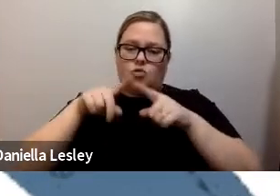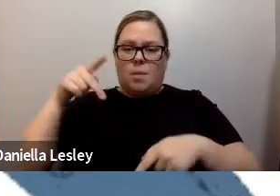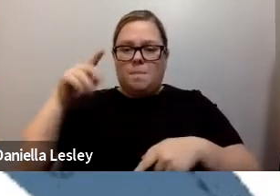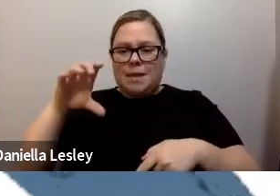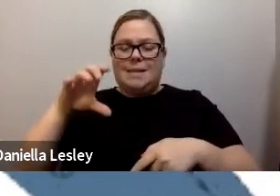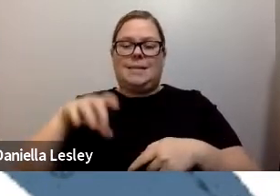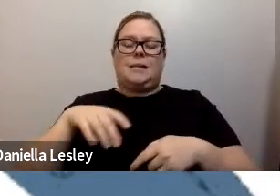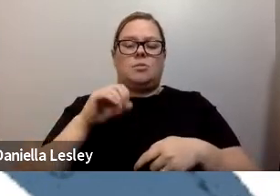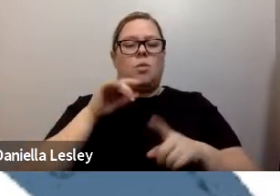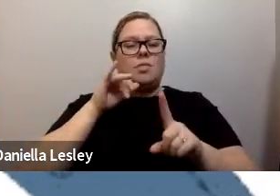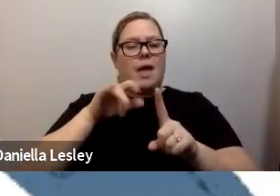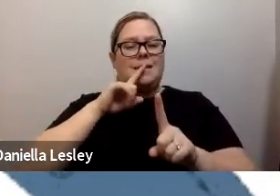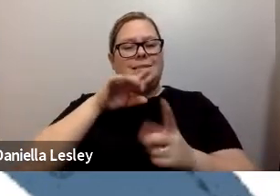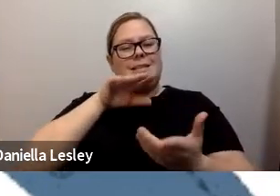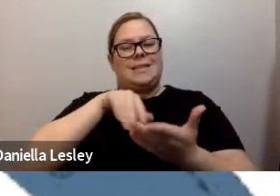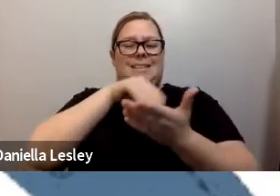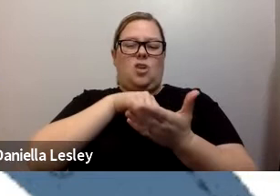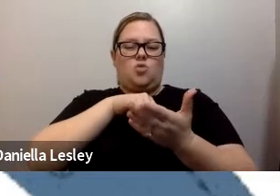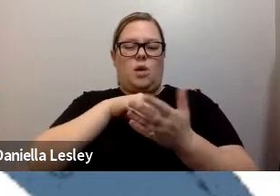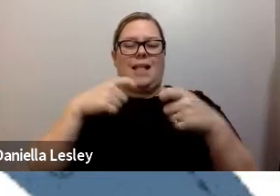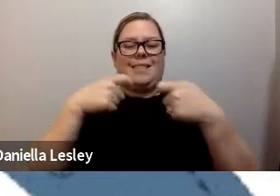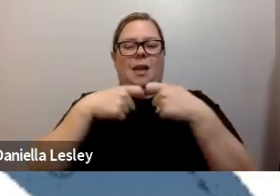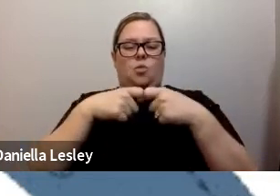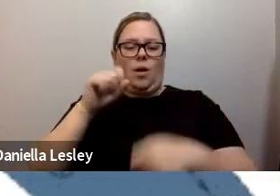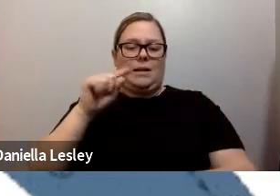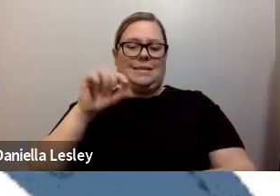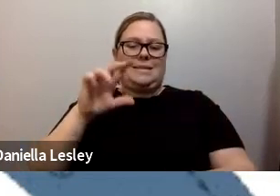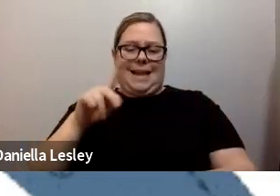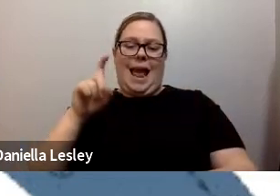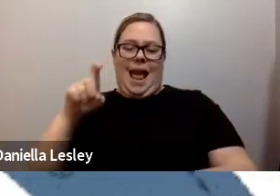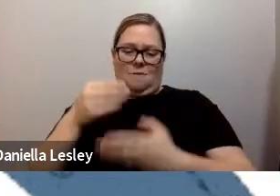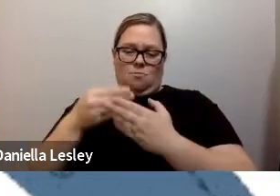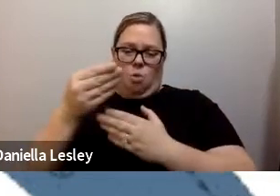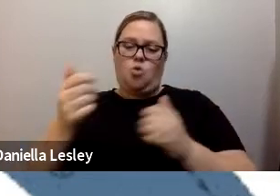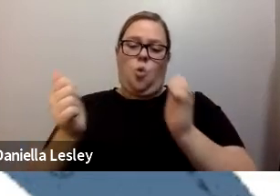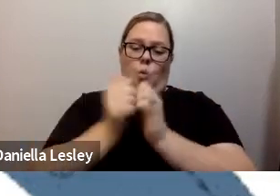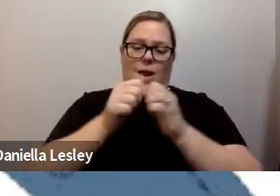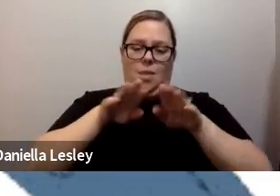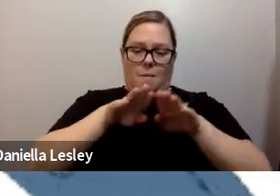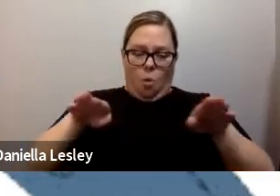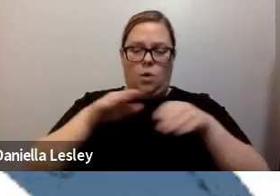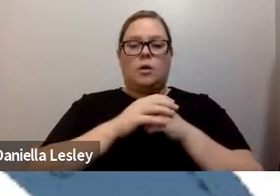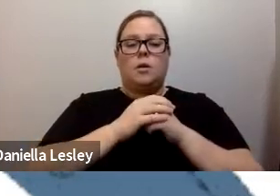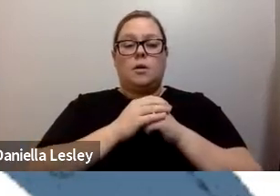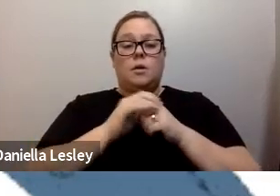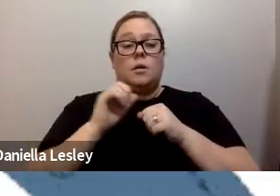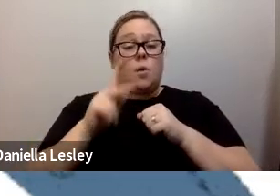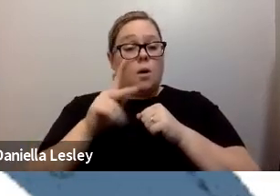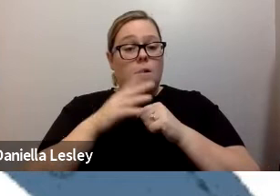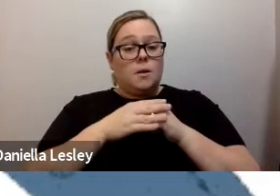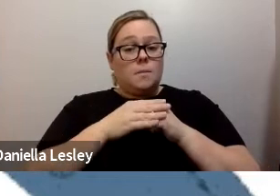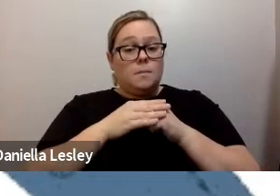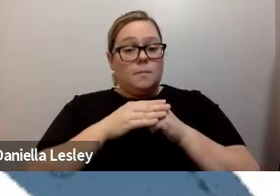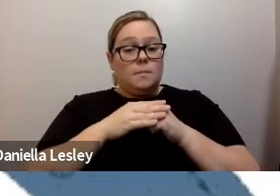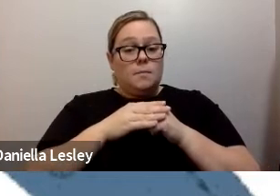kind of the central electronic stack that would need to be purchased with the board. All right,